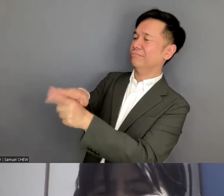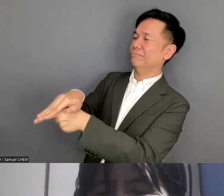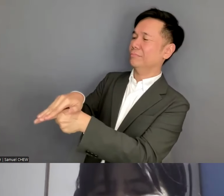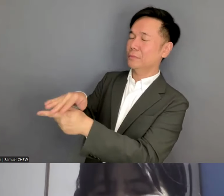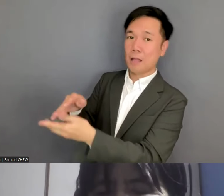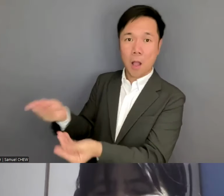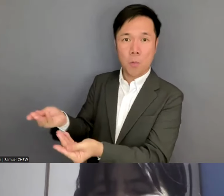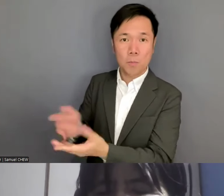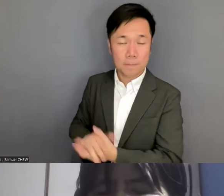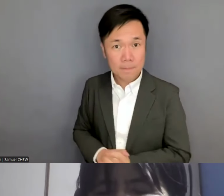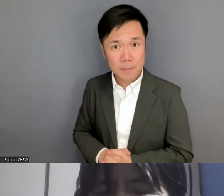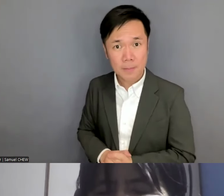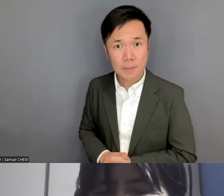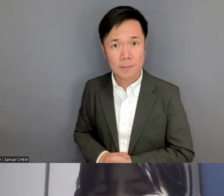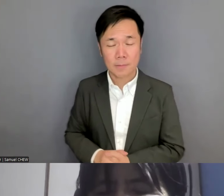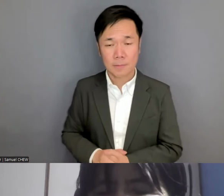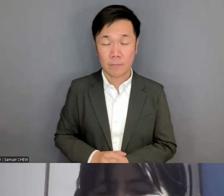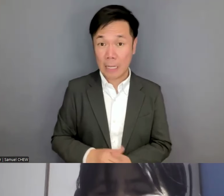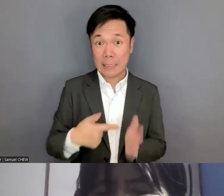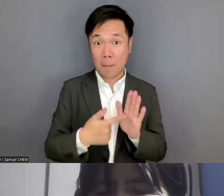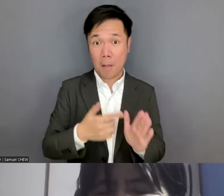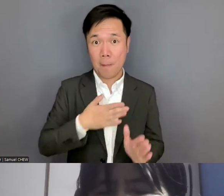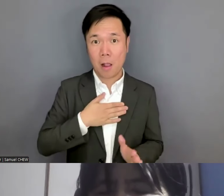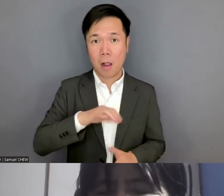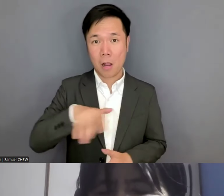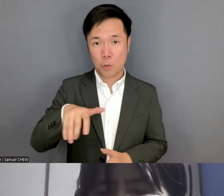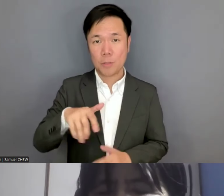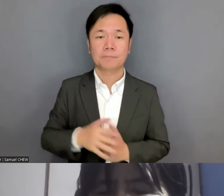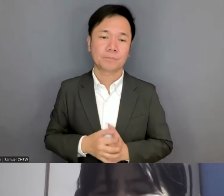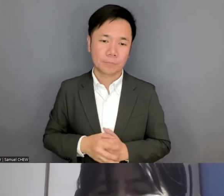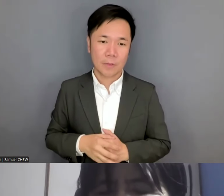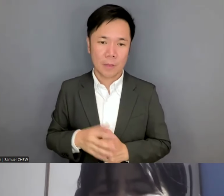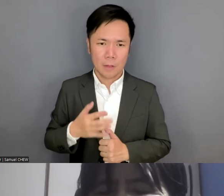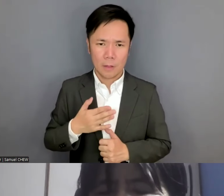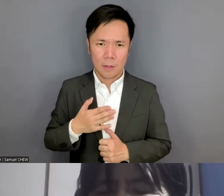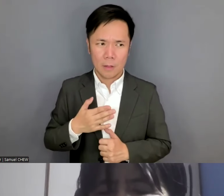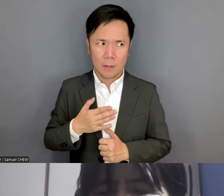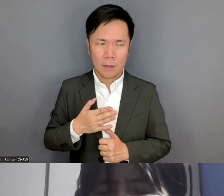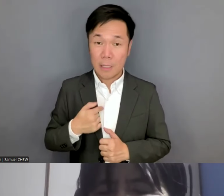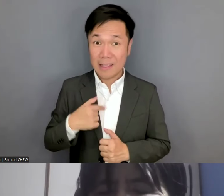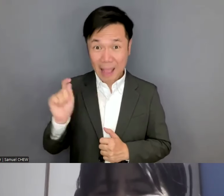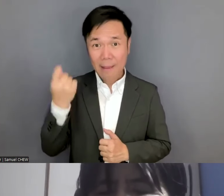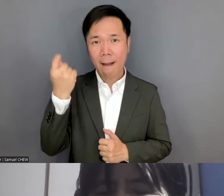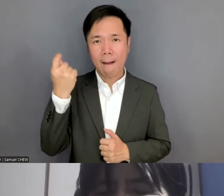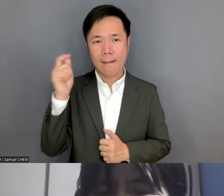like in our country, in Kenya, they believe that